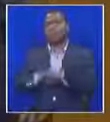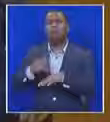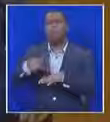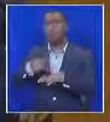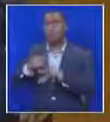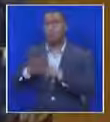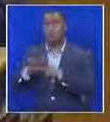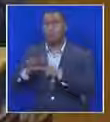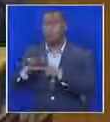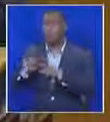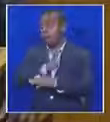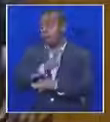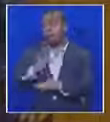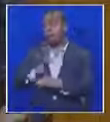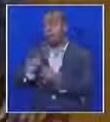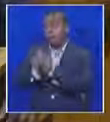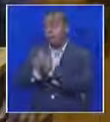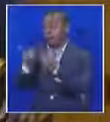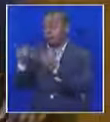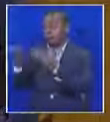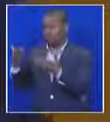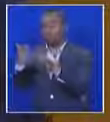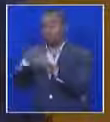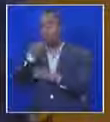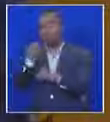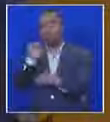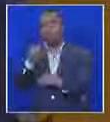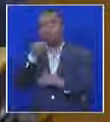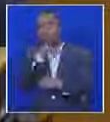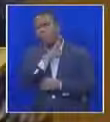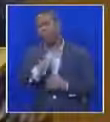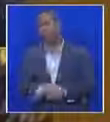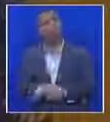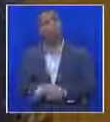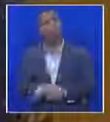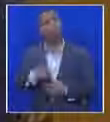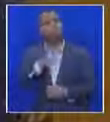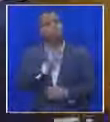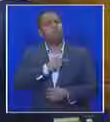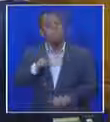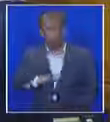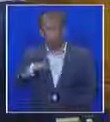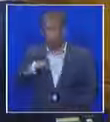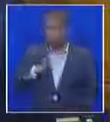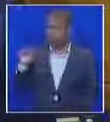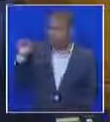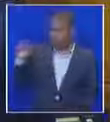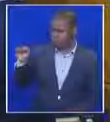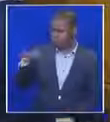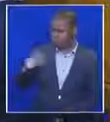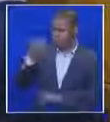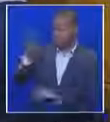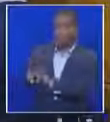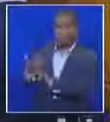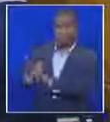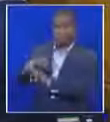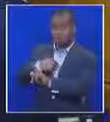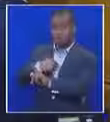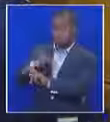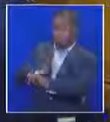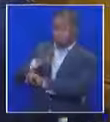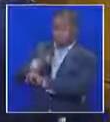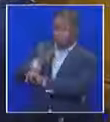members. I'm interested to learn, and so is the rest of South Africa, what confidence do you have in her to be